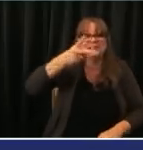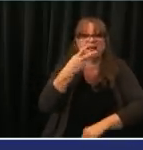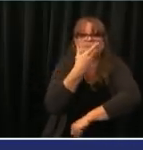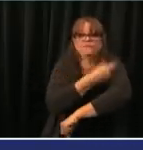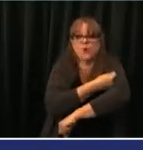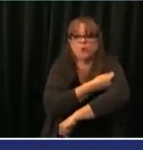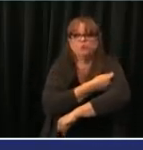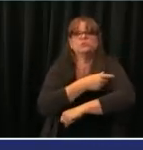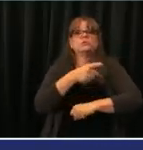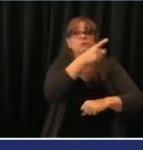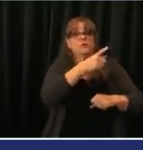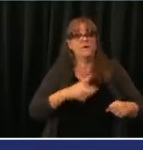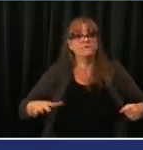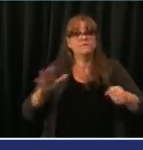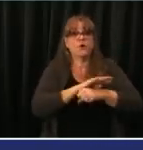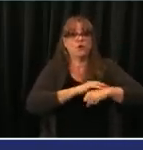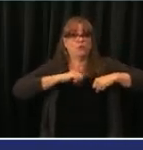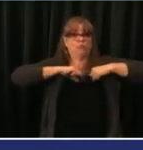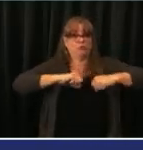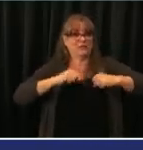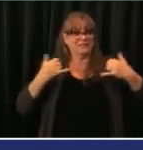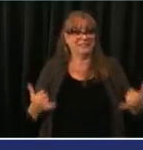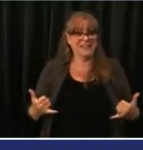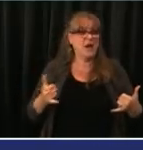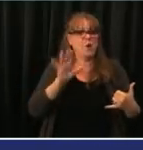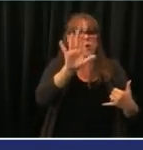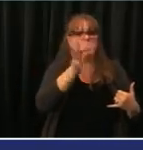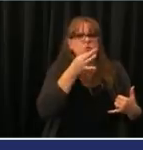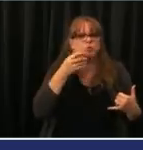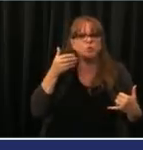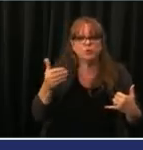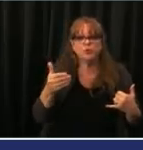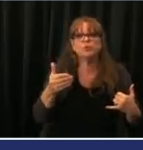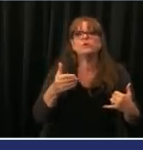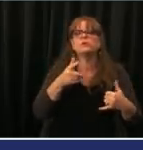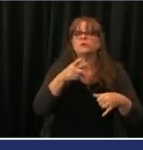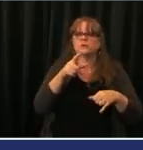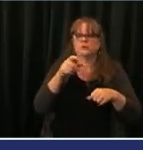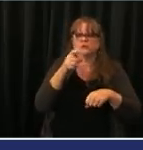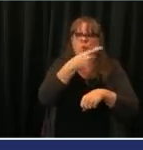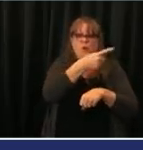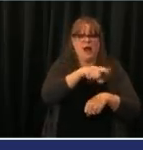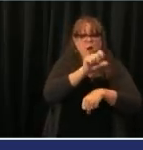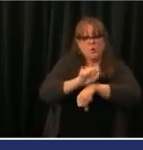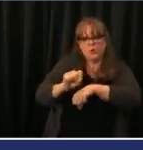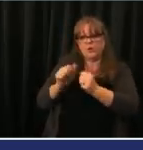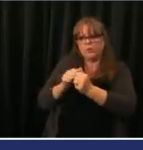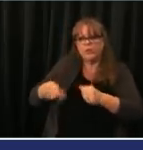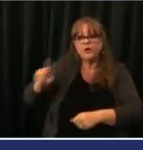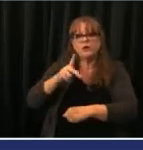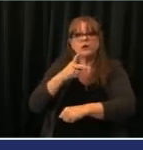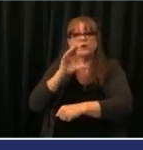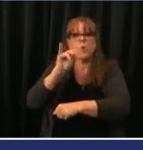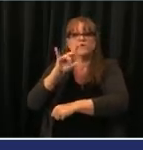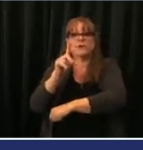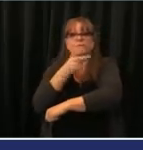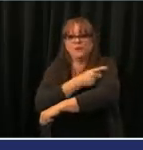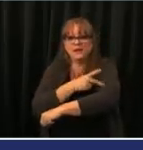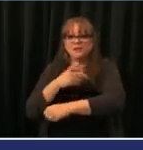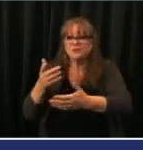two. They're on the ground. They work in COVID wards, under 600 hospitalizations. That's still a lot of people in the hospital from